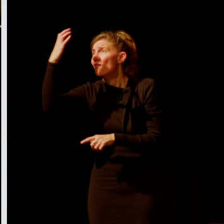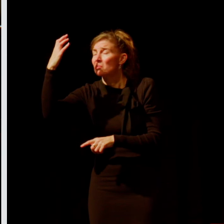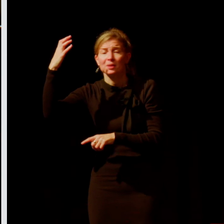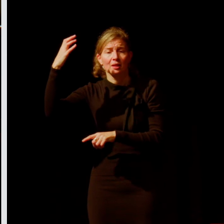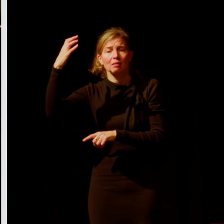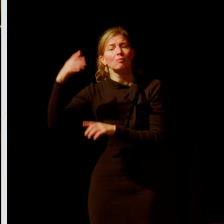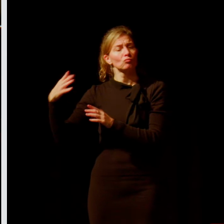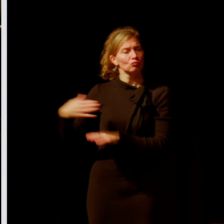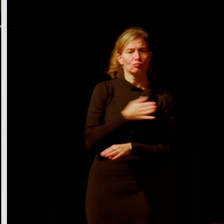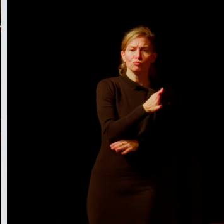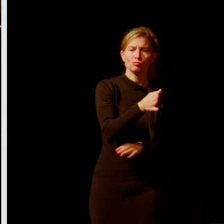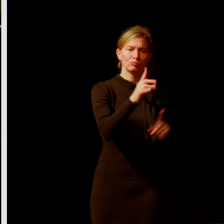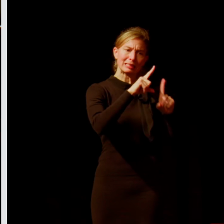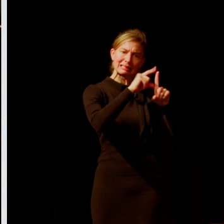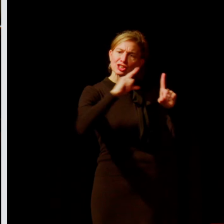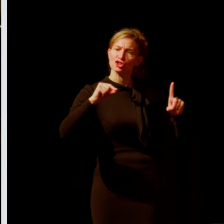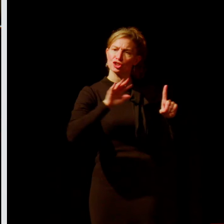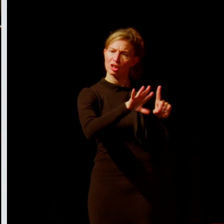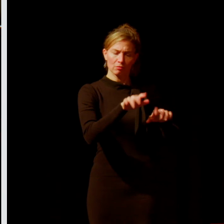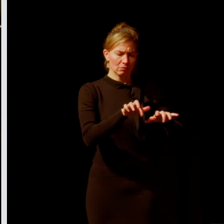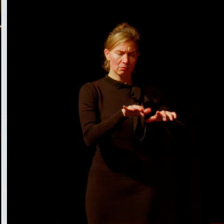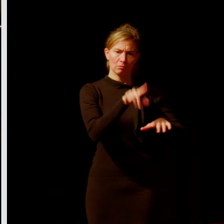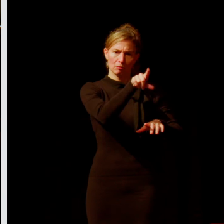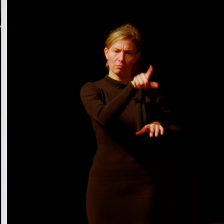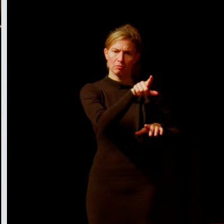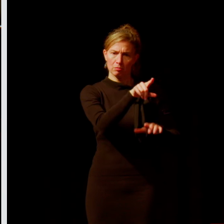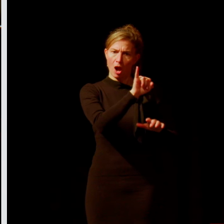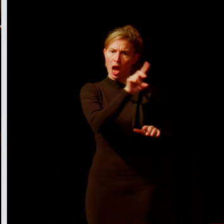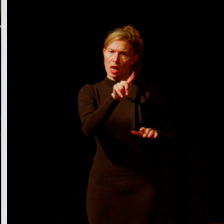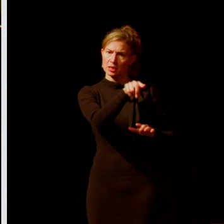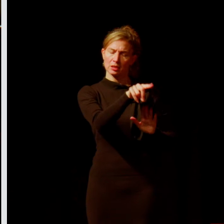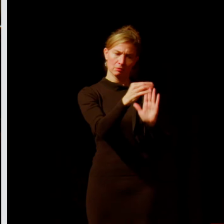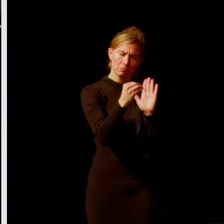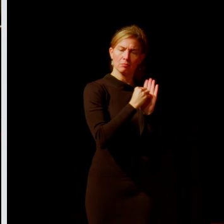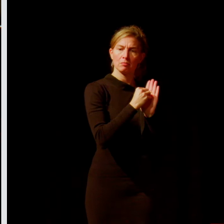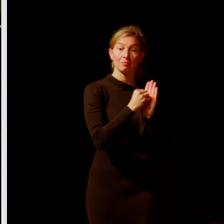And with her digital ID, Farida can access education.